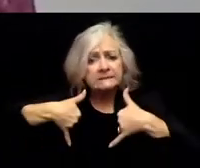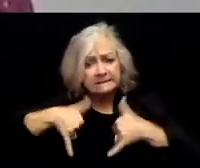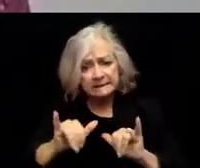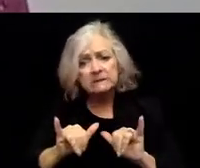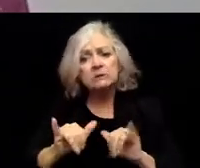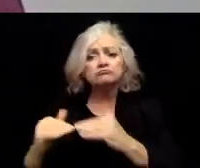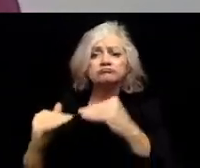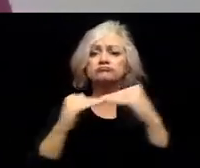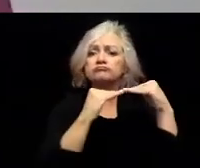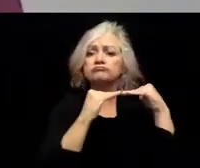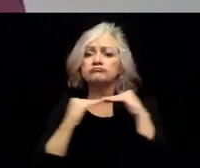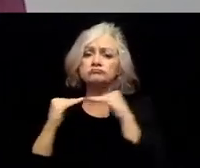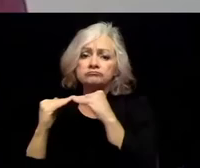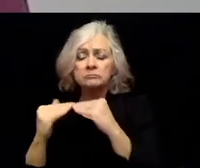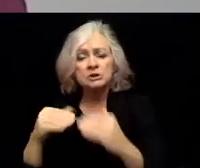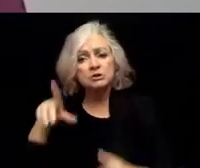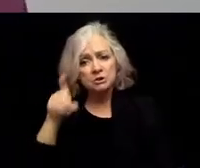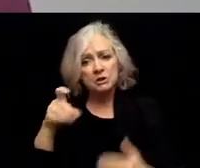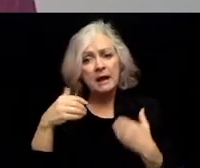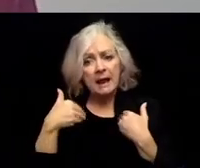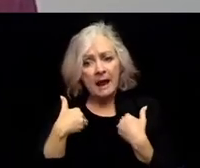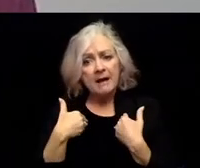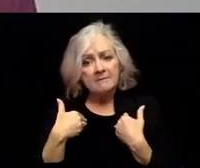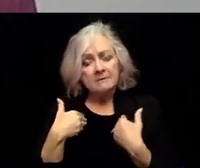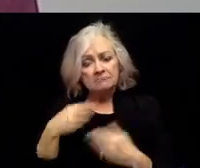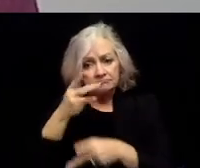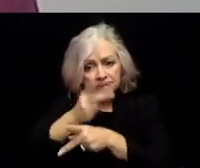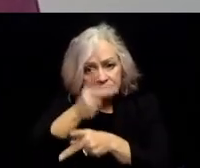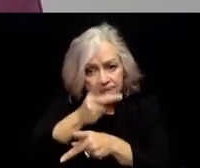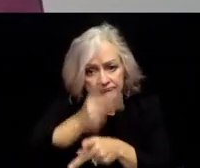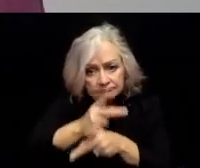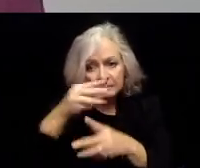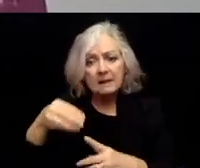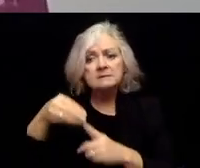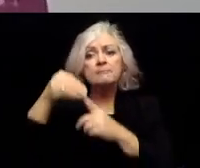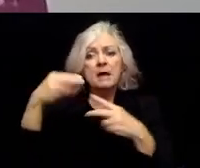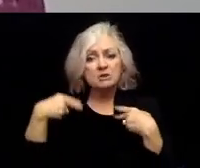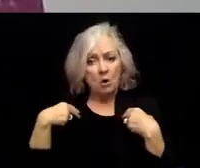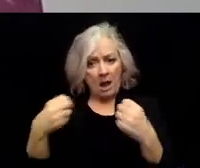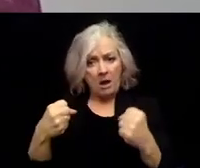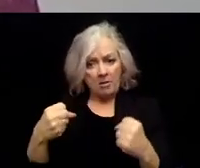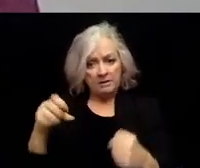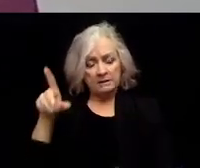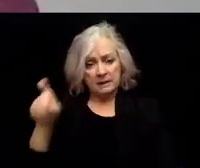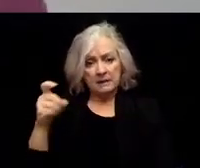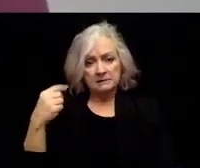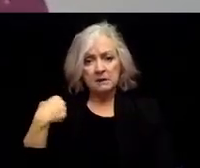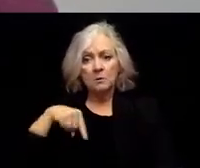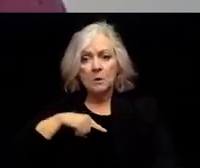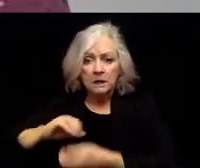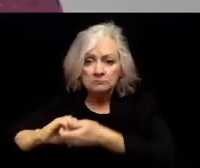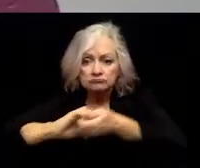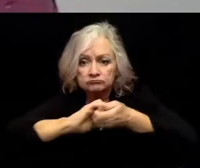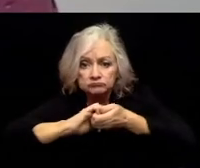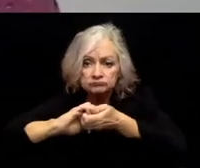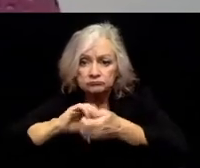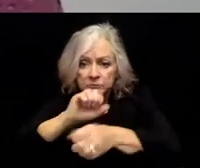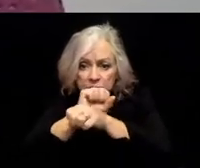have special health needs, and that we all have to work together and